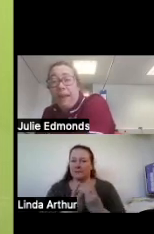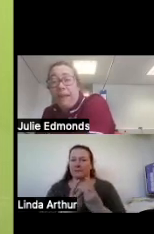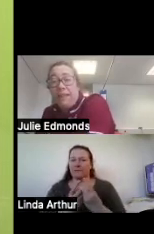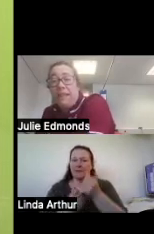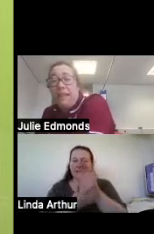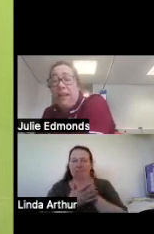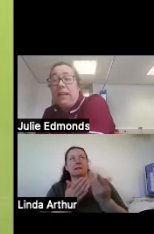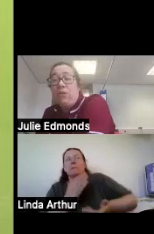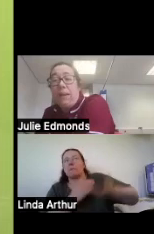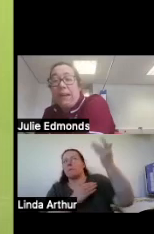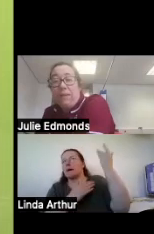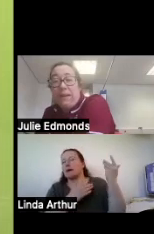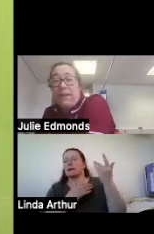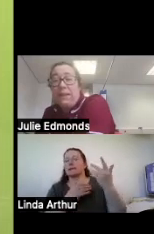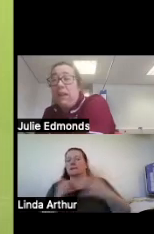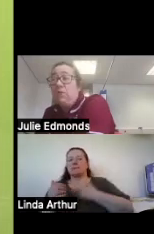the past, any